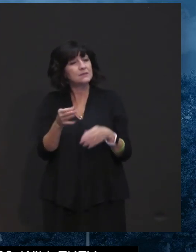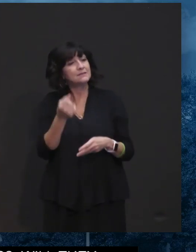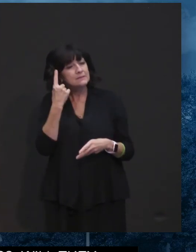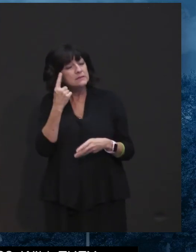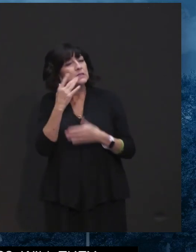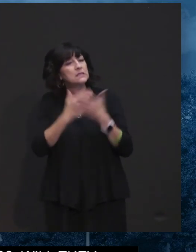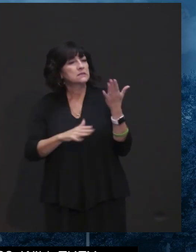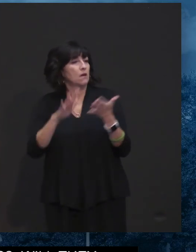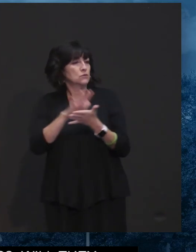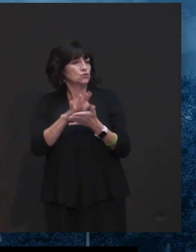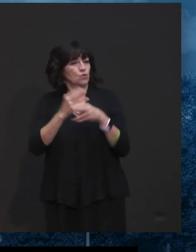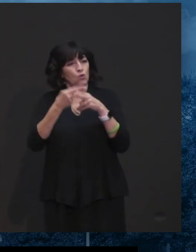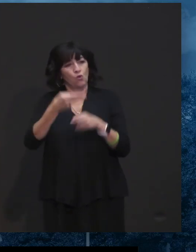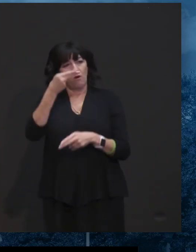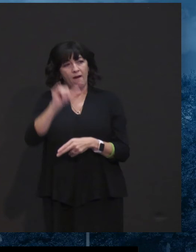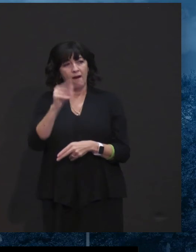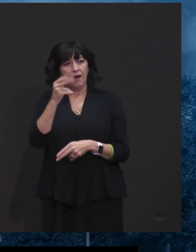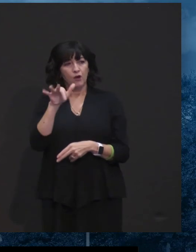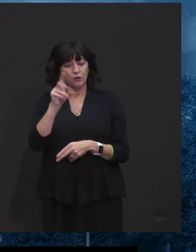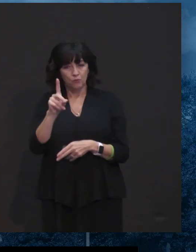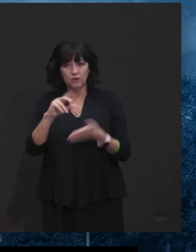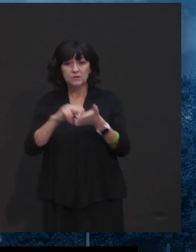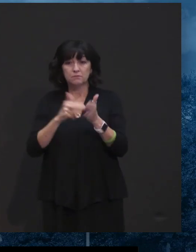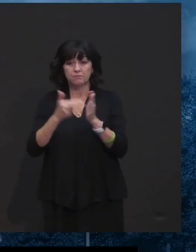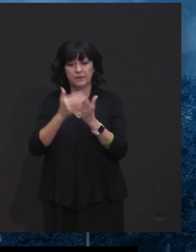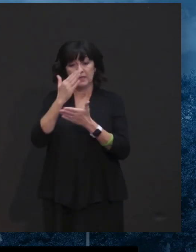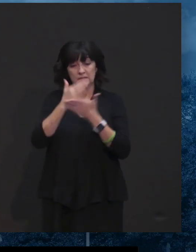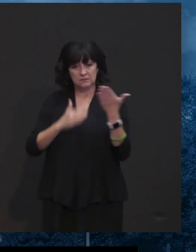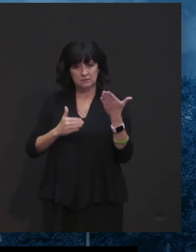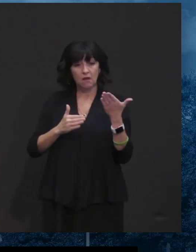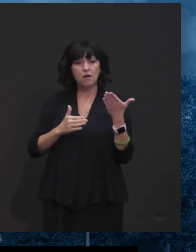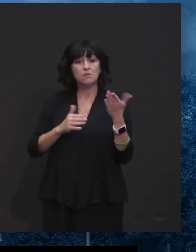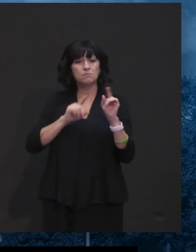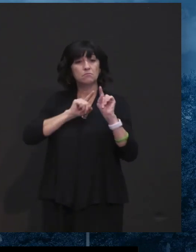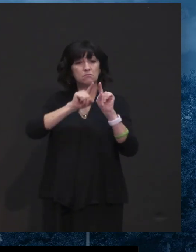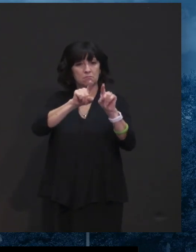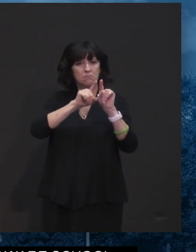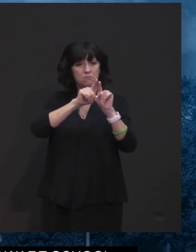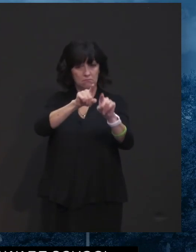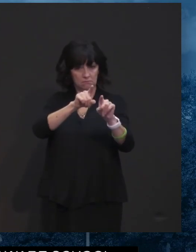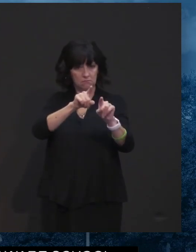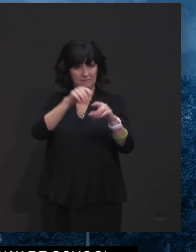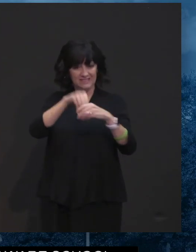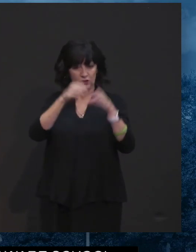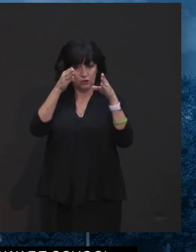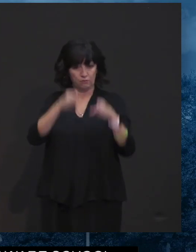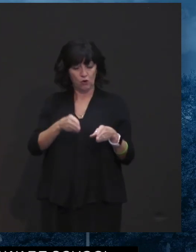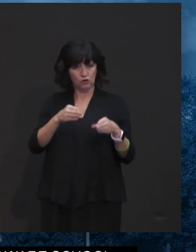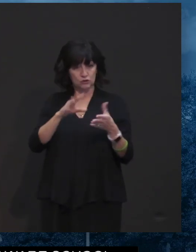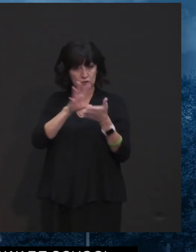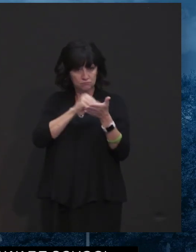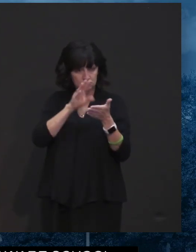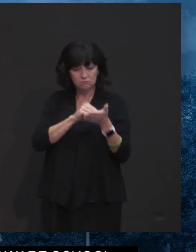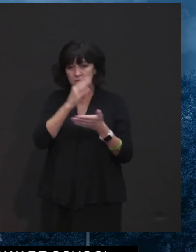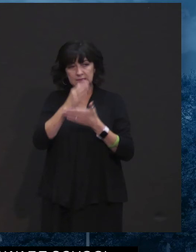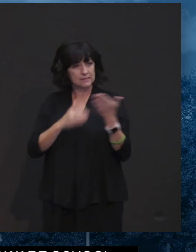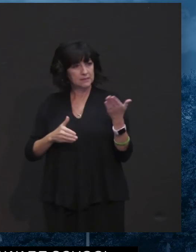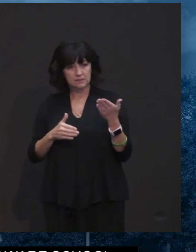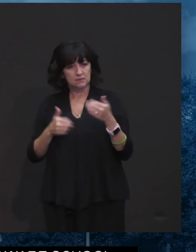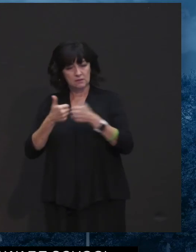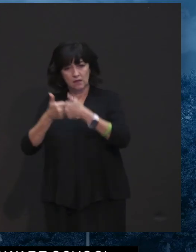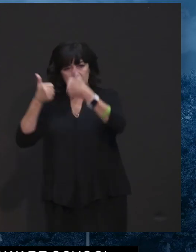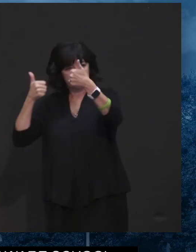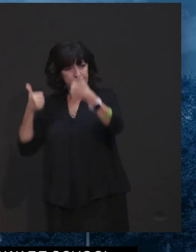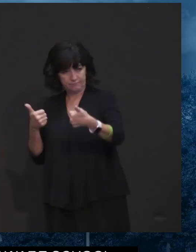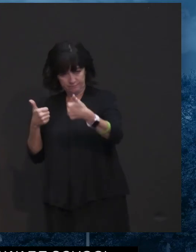which means students have some remote learning and some in-person learning. Actually, most of the school districts don't have a